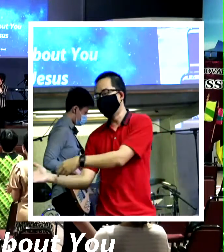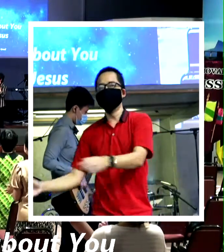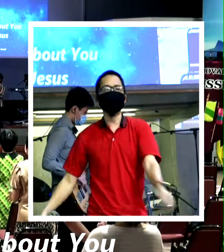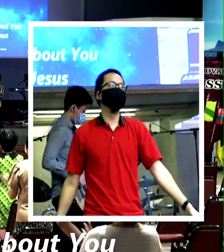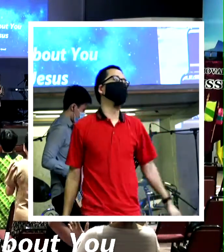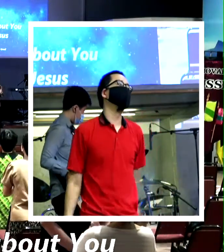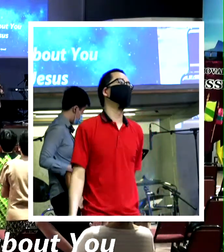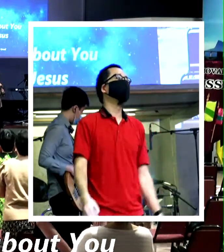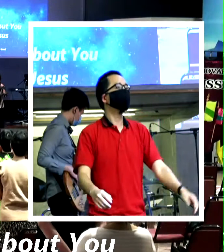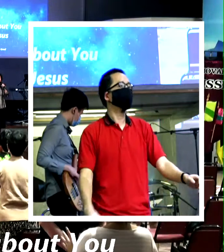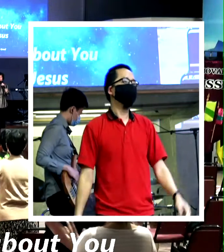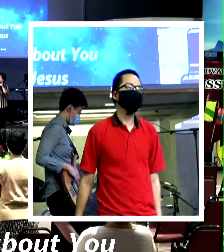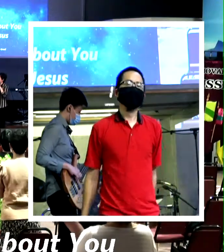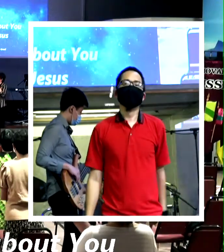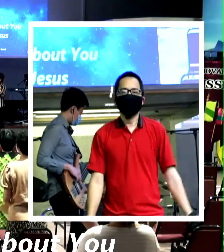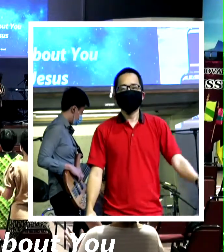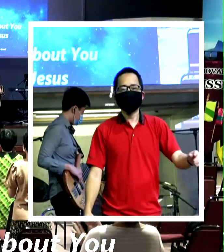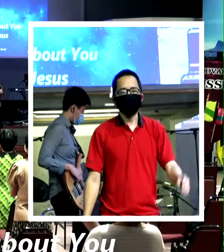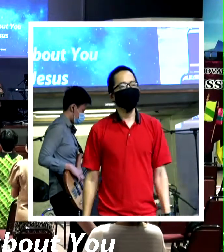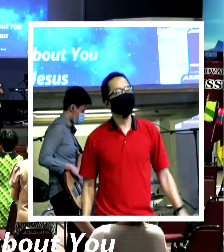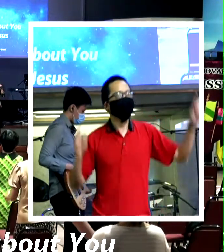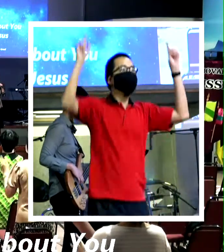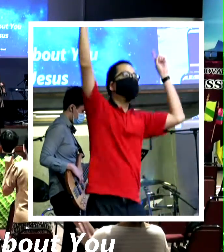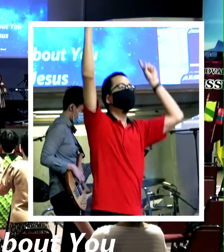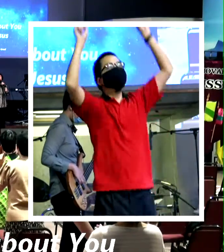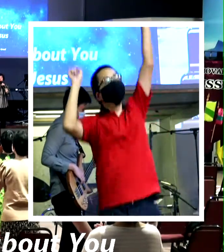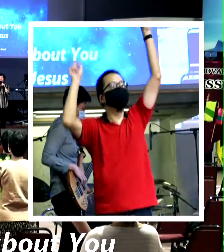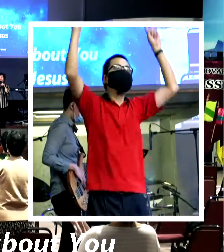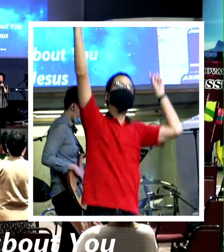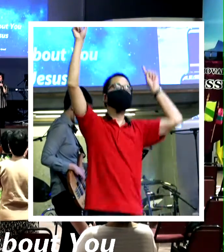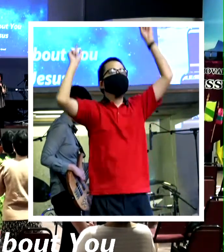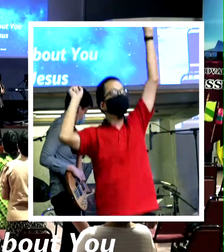Jesus, it's all about you, Lord. It's all about you.